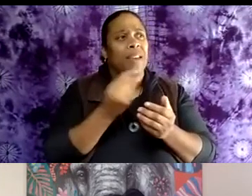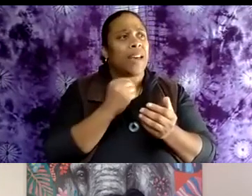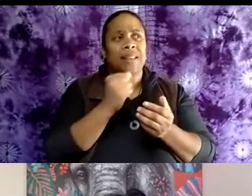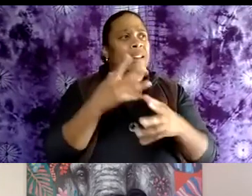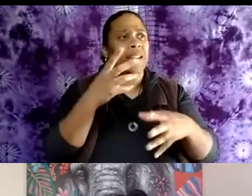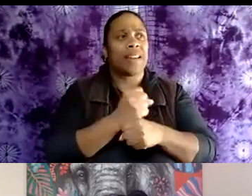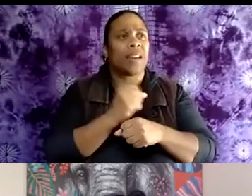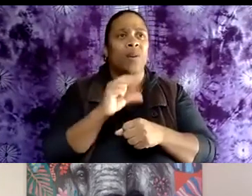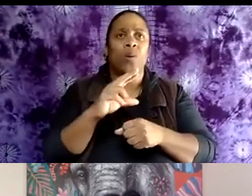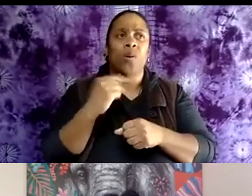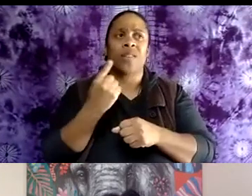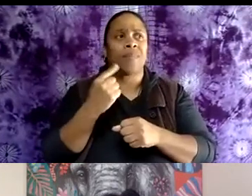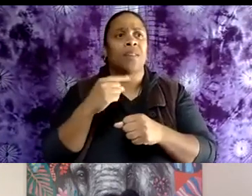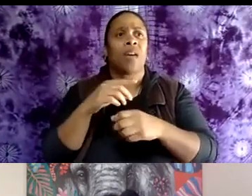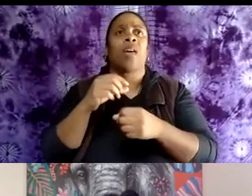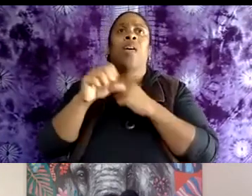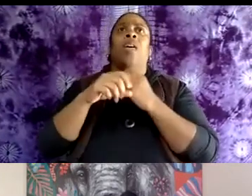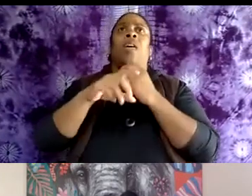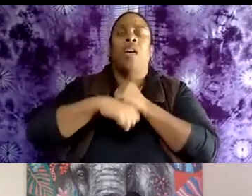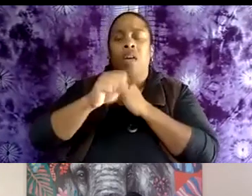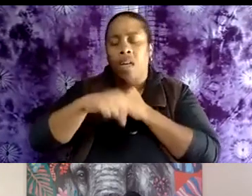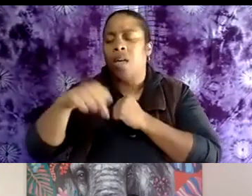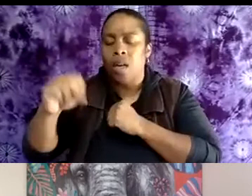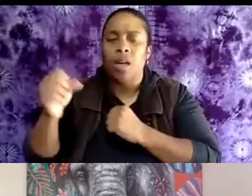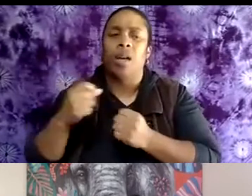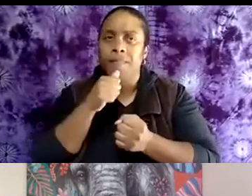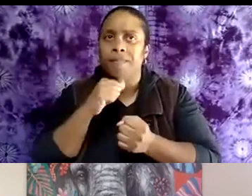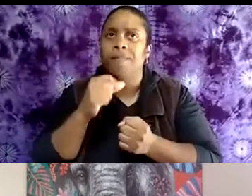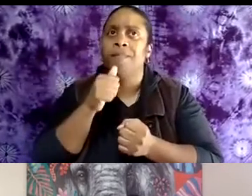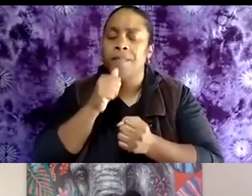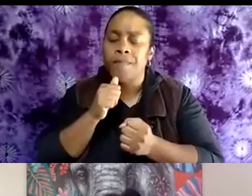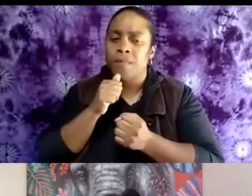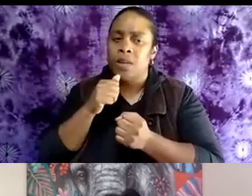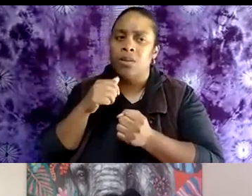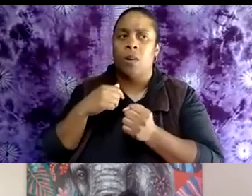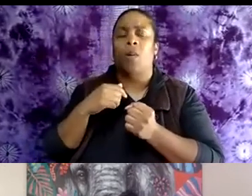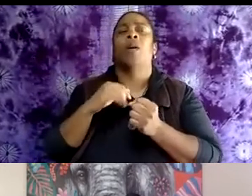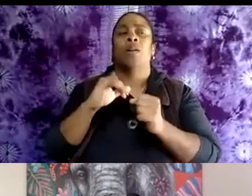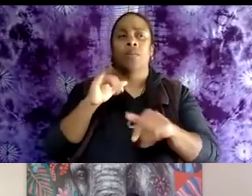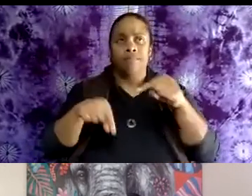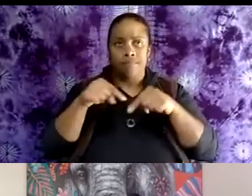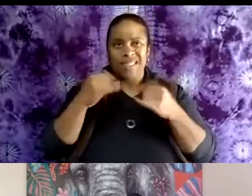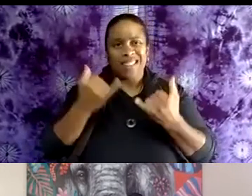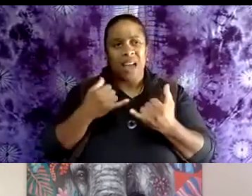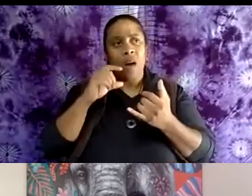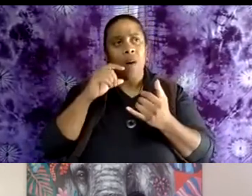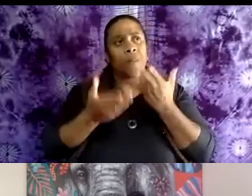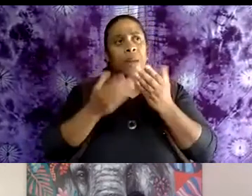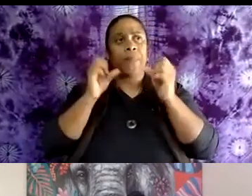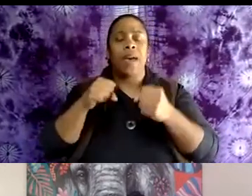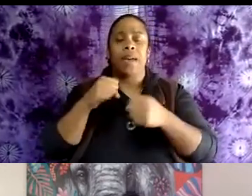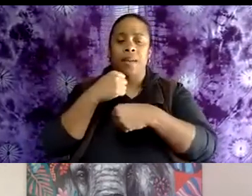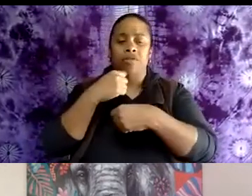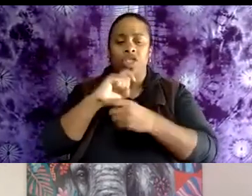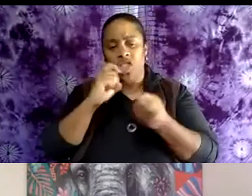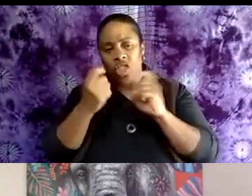to. But oh, this new moon, I'm going to wish it again, but I'm going to modify it. I'm going to make it somewhat different. And